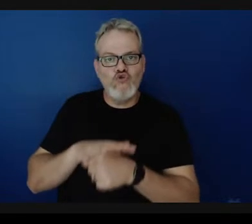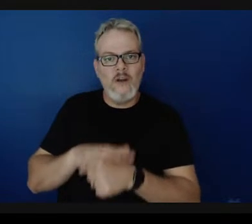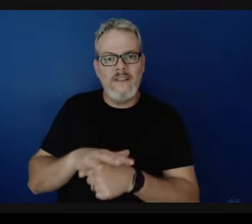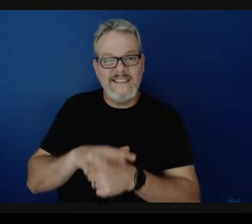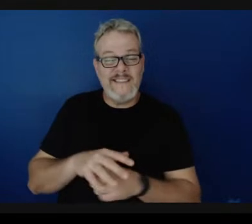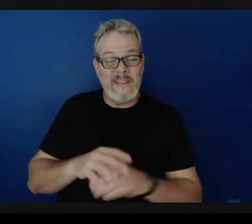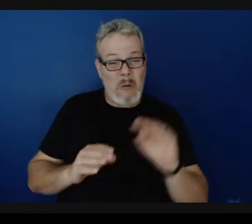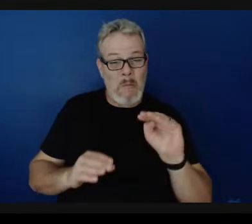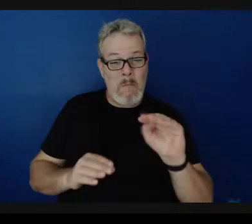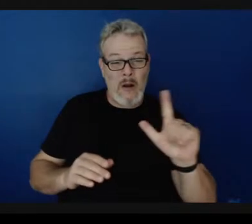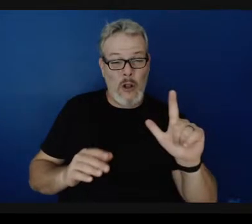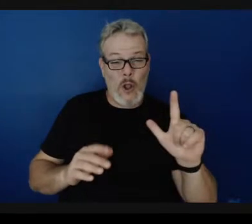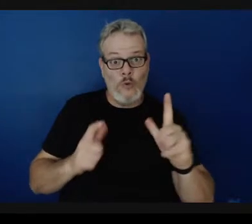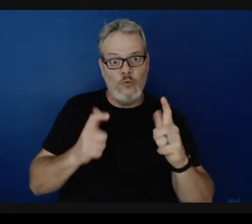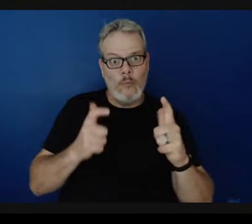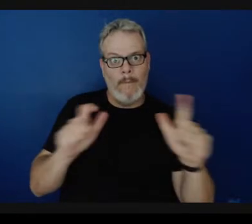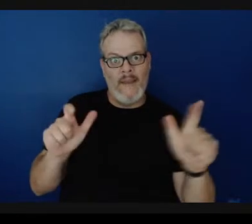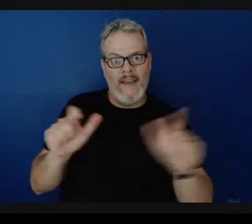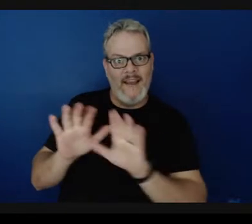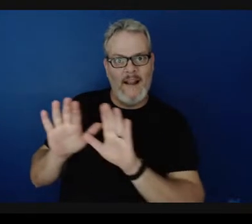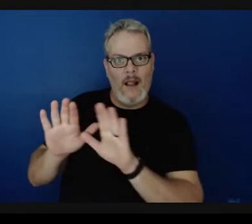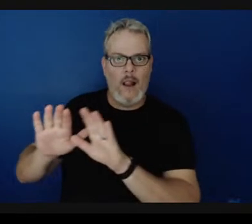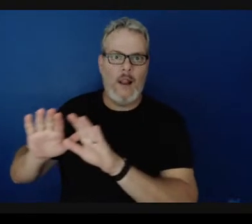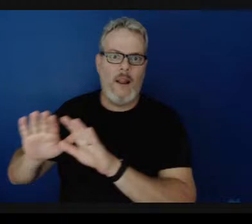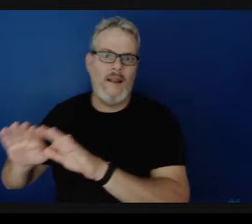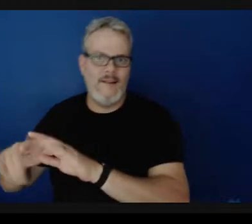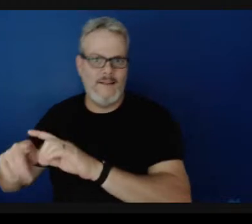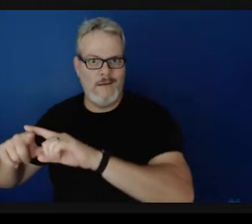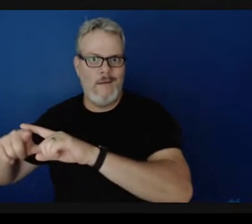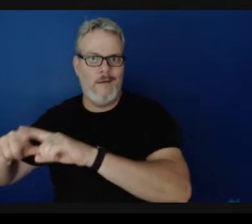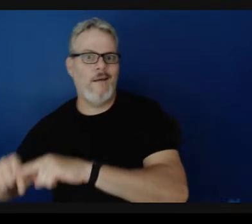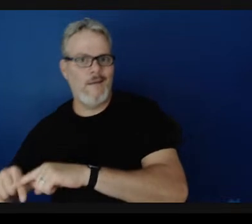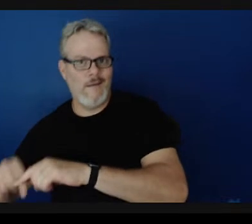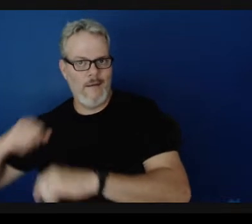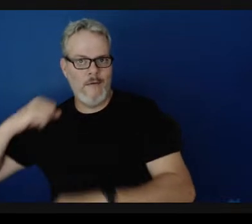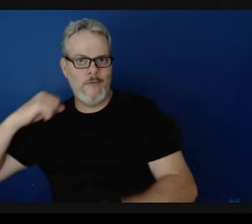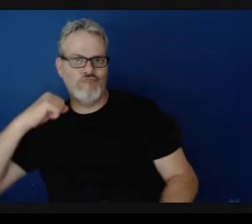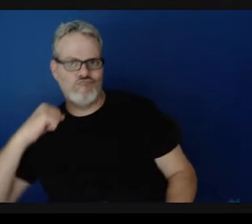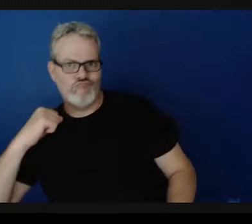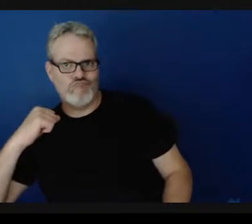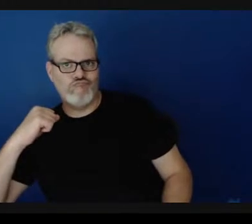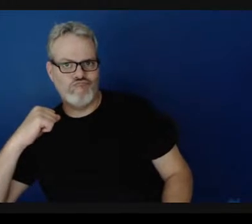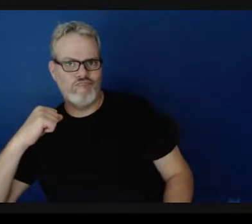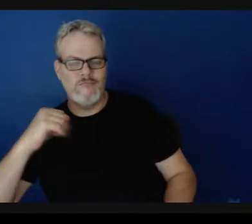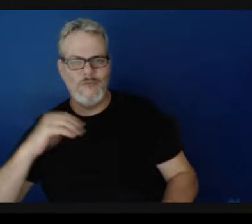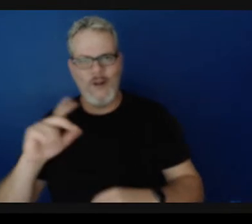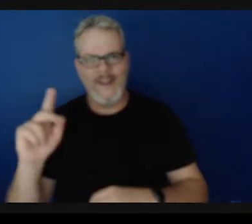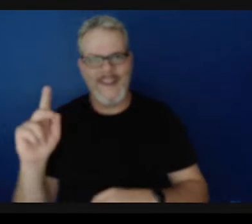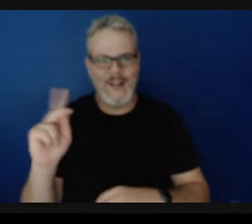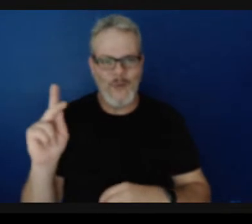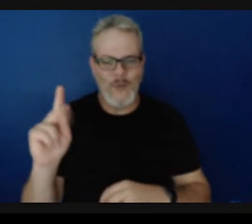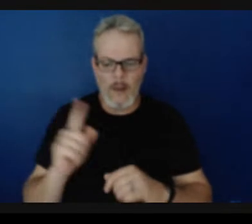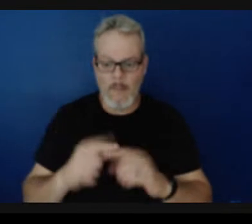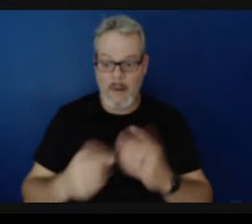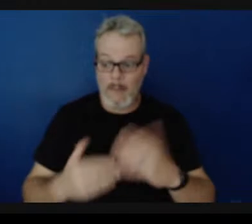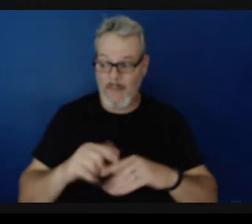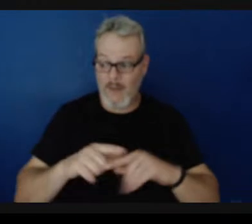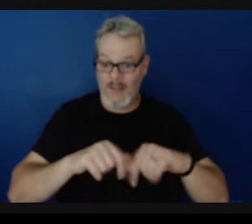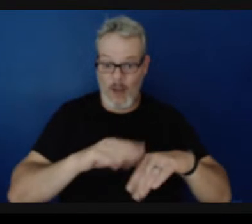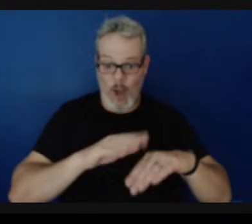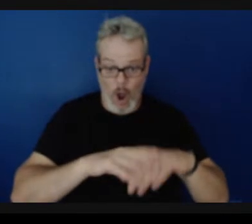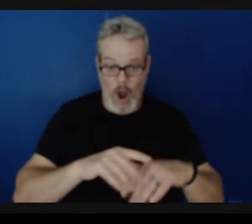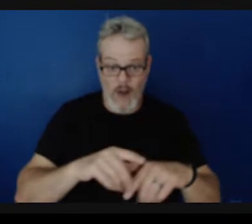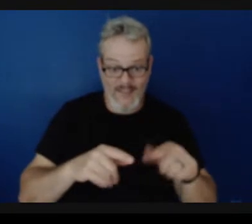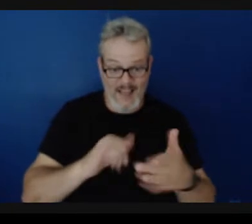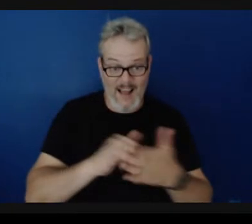and it leans on Kilauea, so maybe it doesn't seem to be quite leaning on Kamehameha as much.